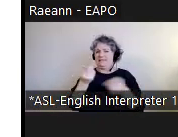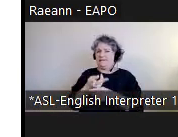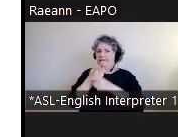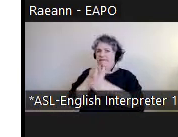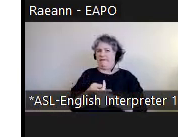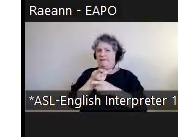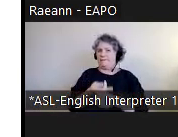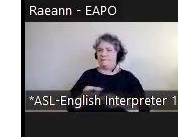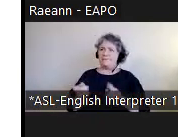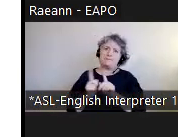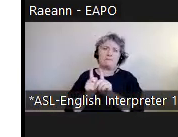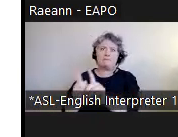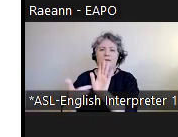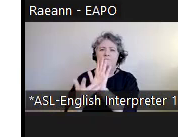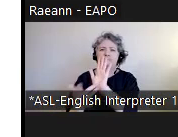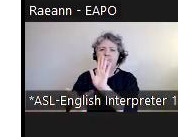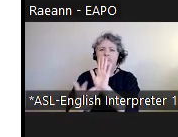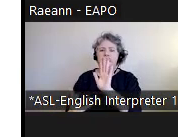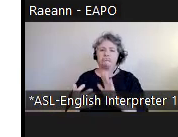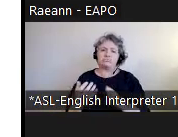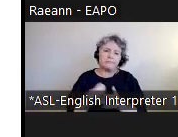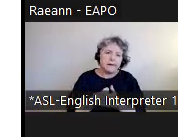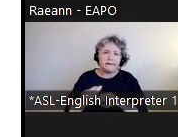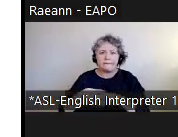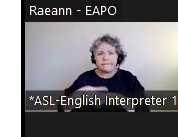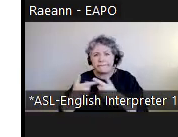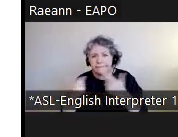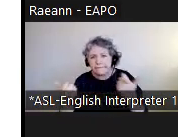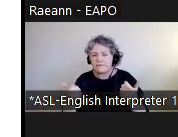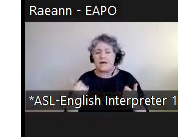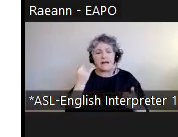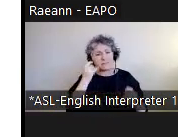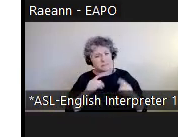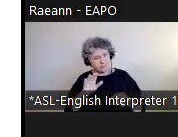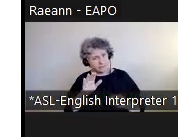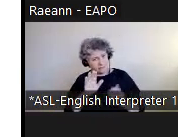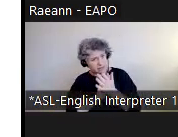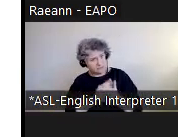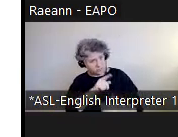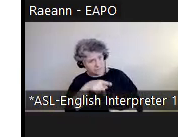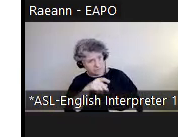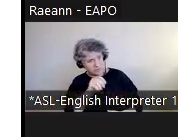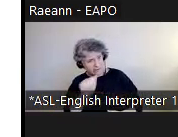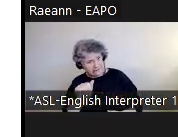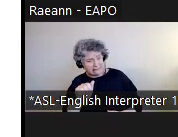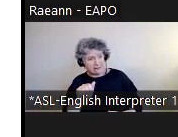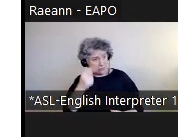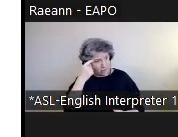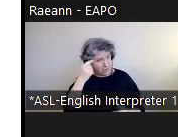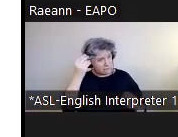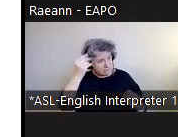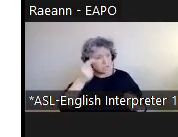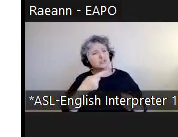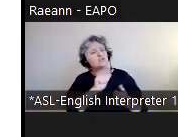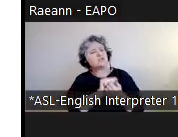about and be cautious if people are saying, do you have a power of attorney document? Have you thought about making one? Maybe we should go do